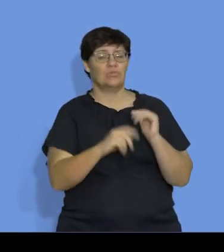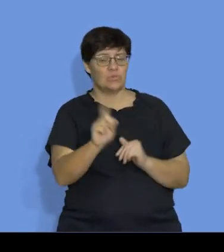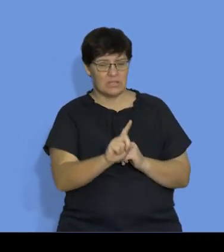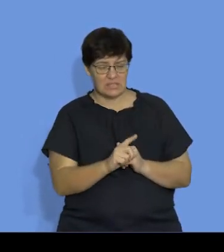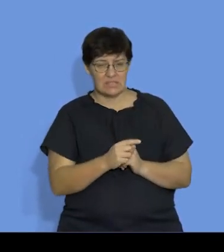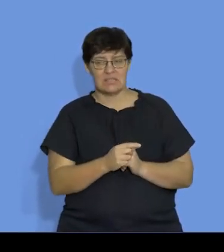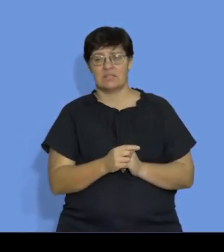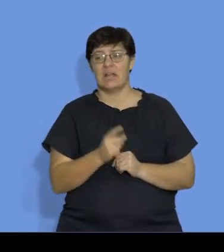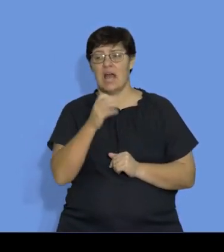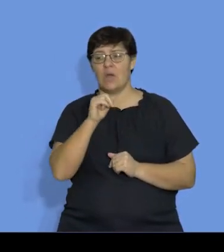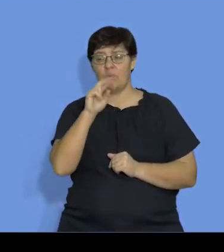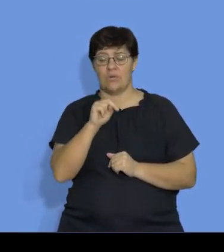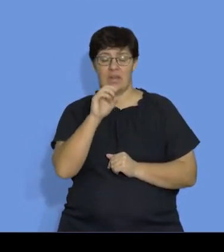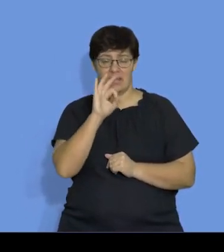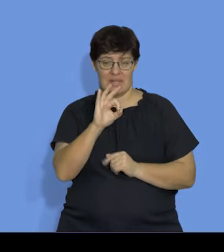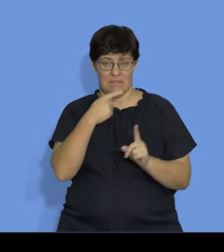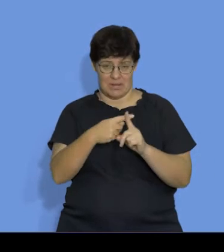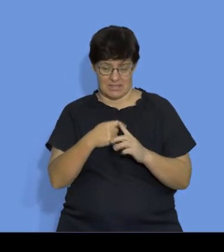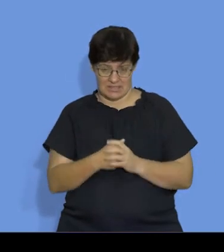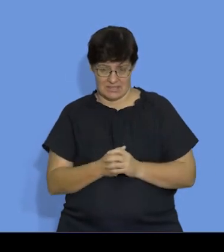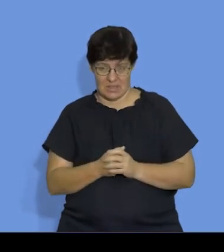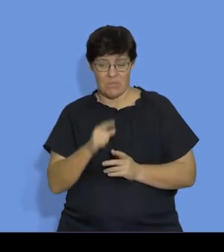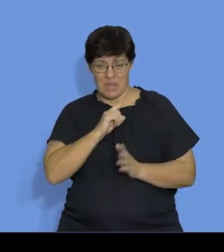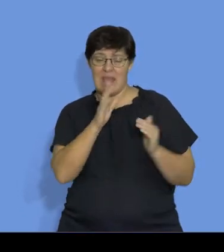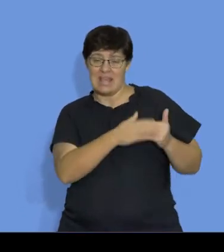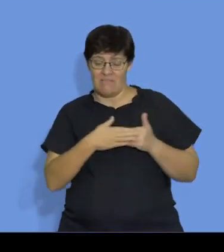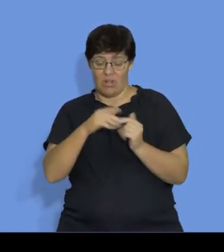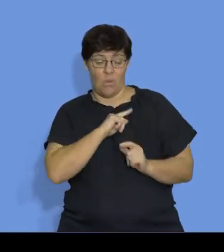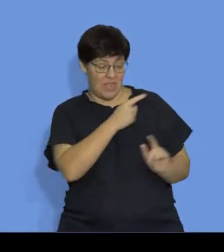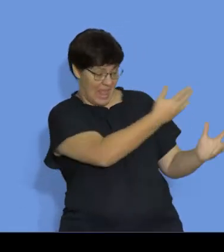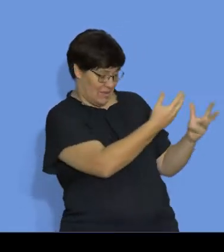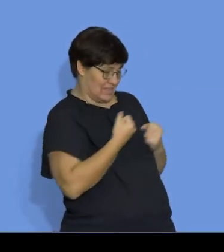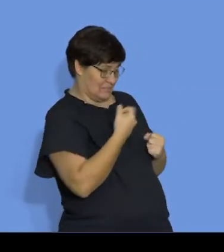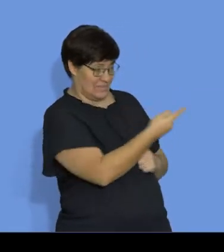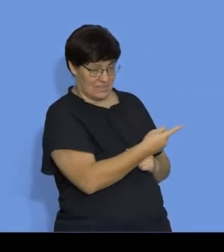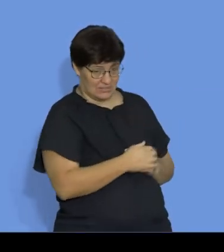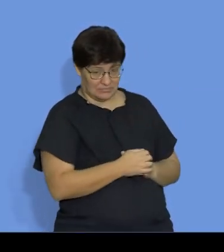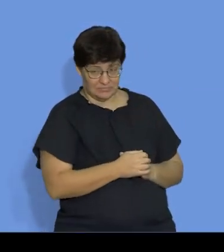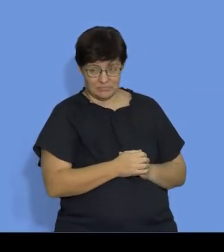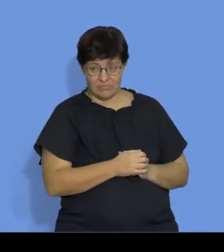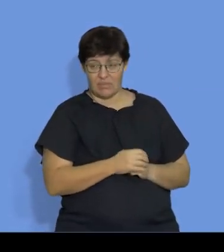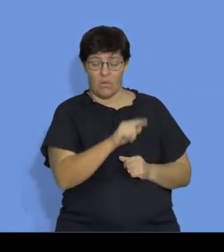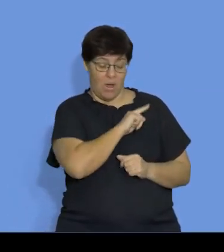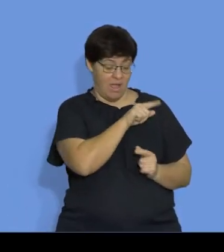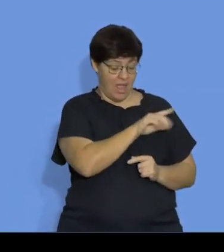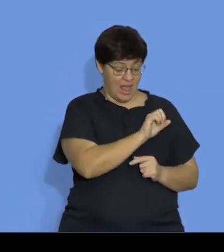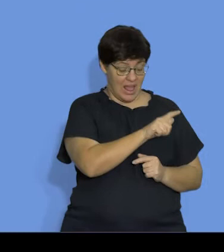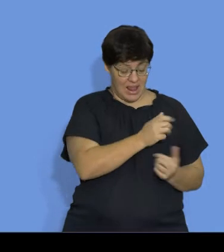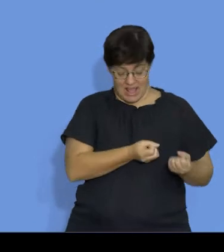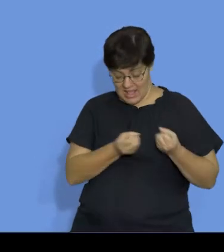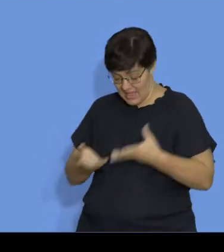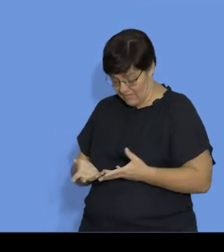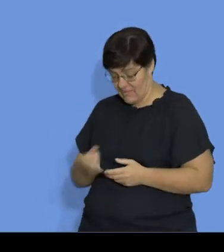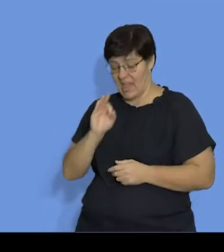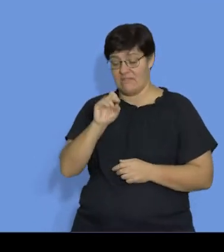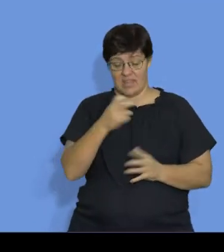3 plus ions. So be careful of that. So these are the formulae of the reducing agent and the